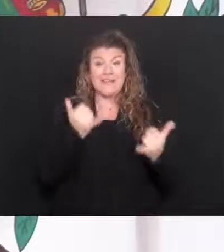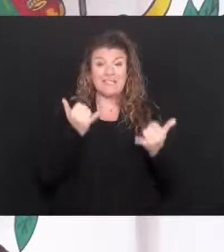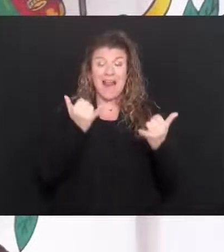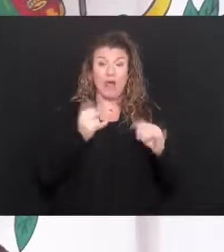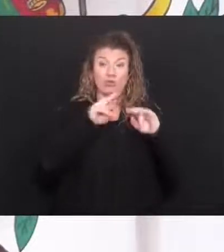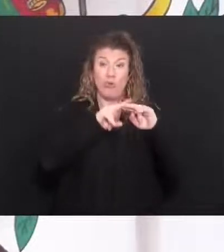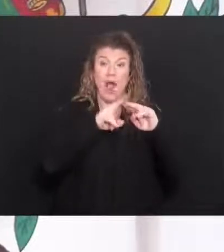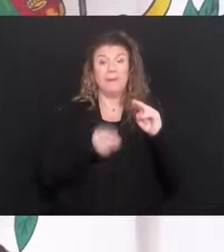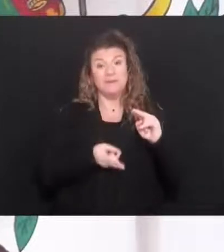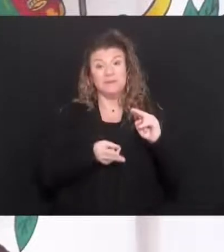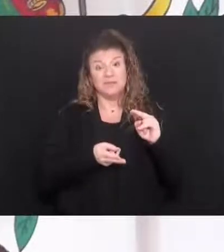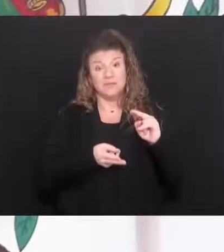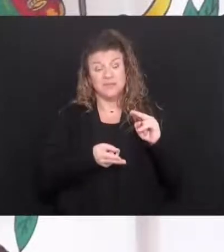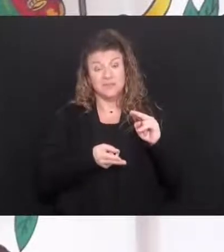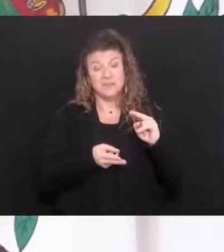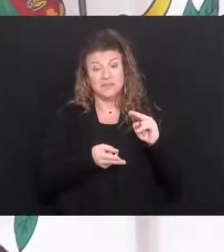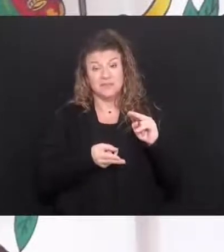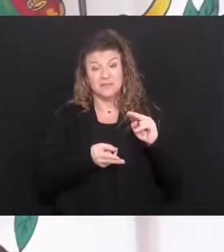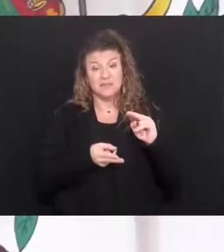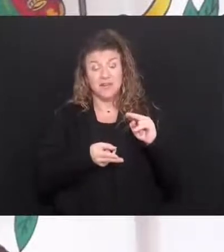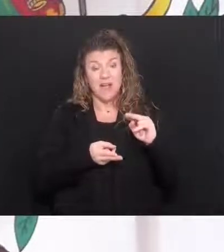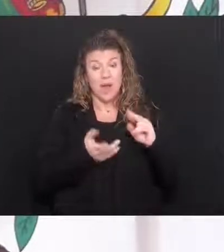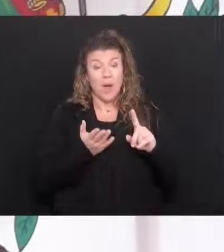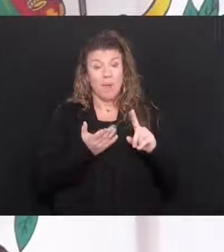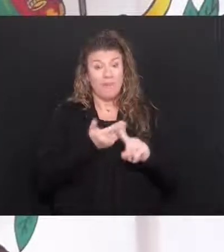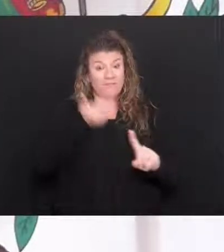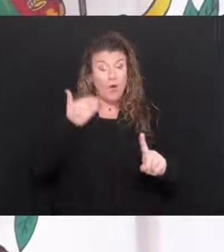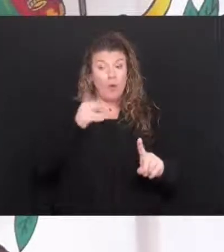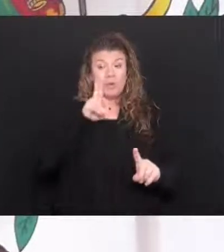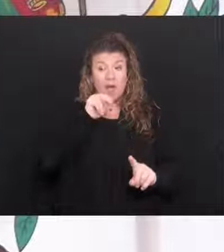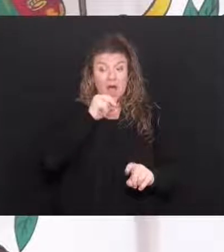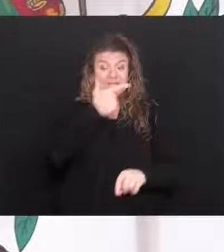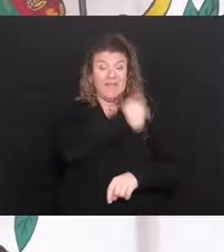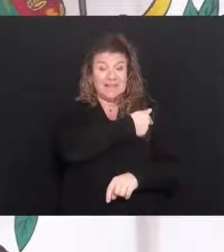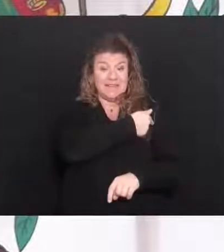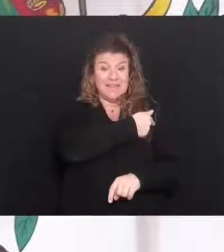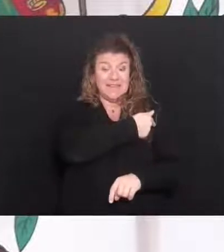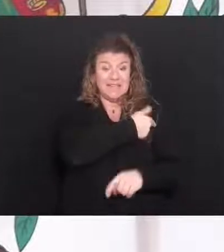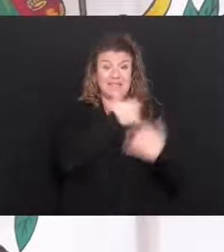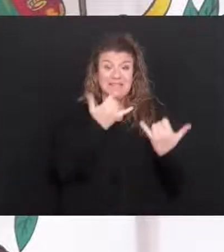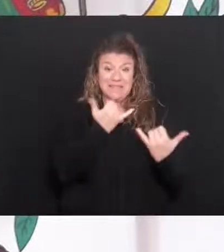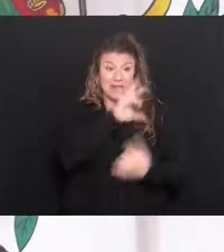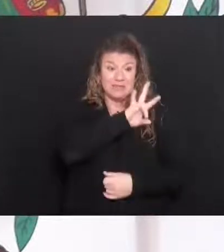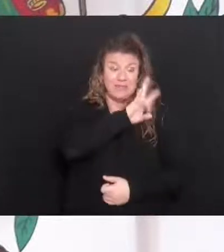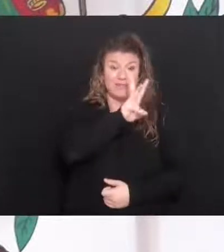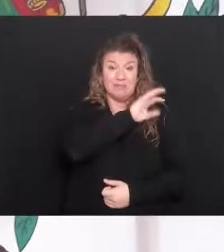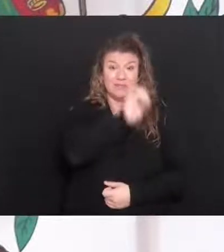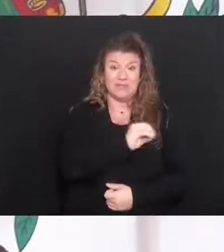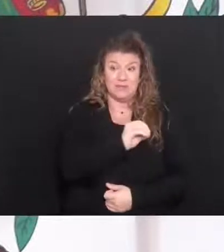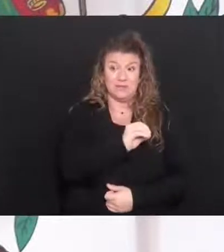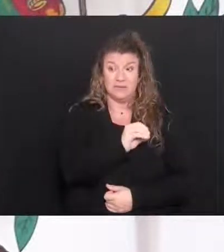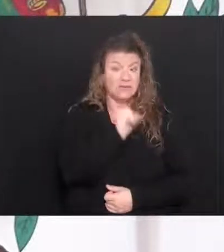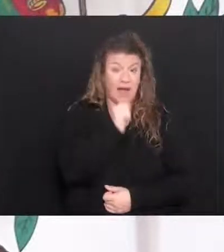dropped from the unvaccinated now that are in the hospital are 76%.